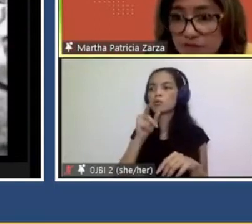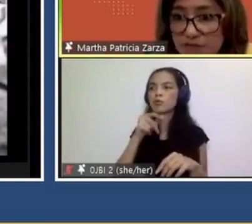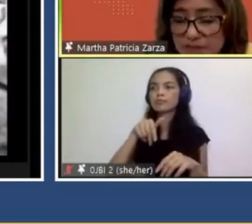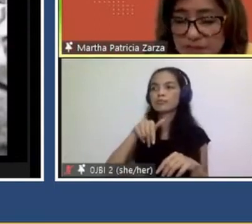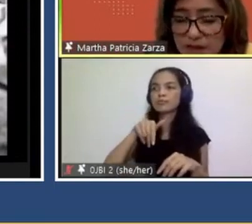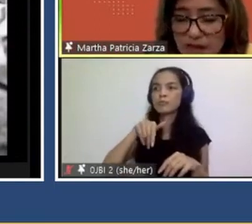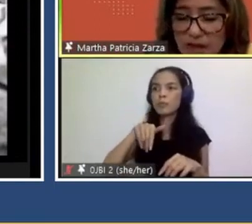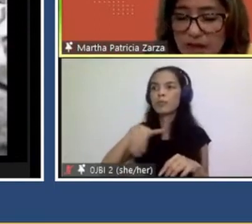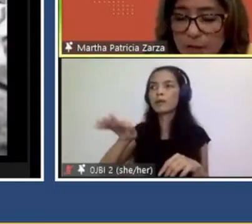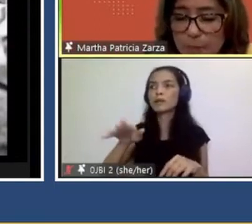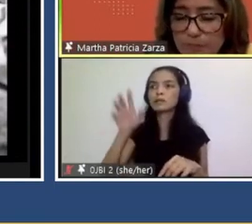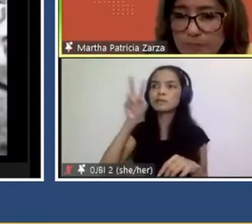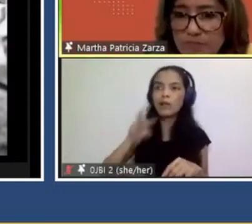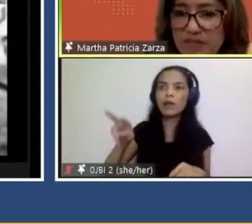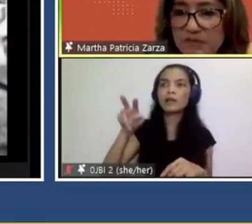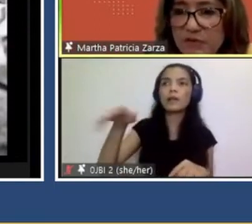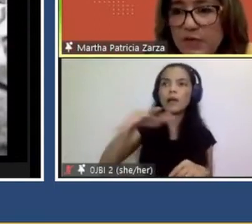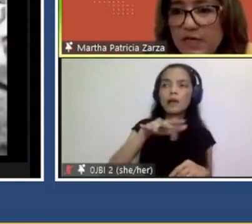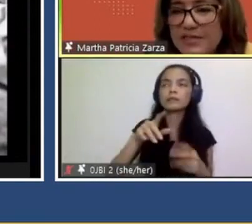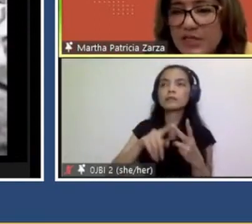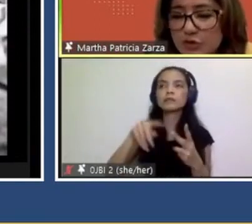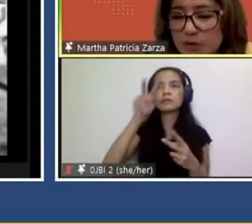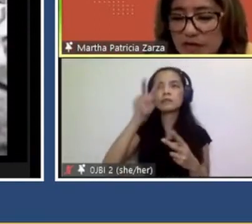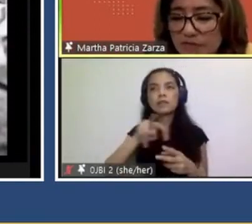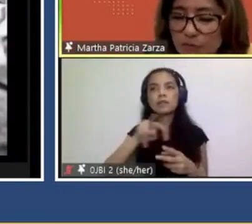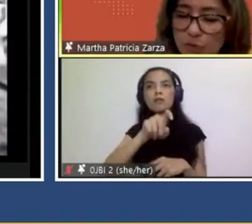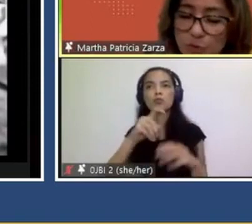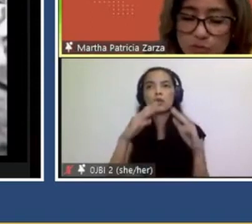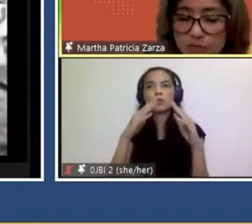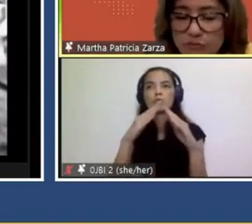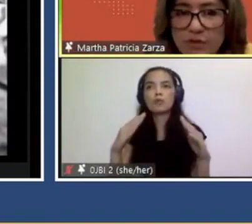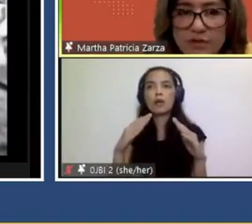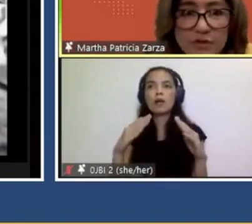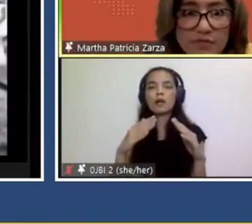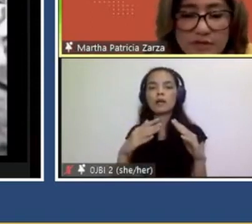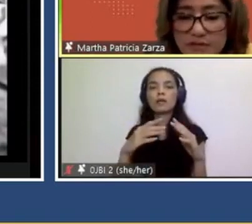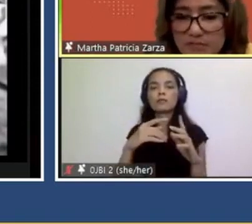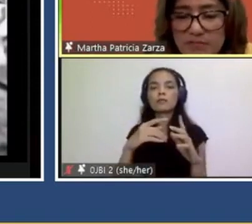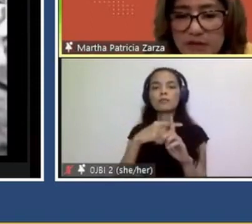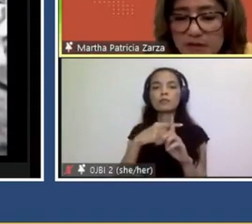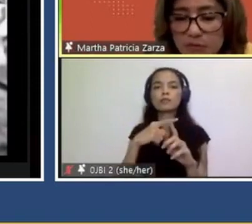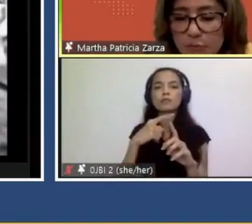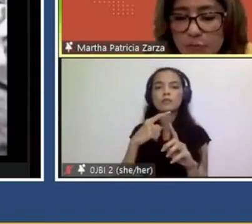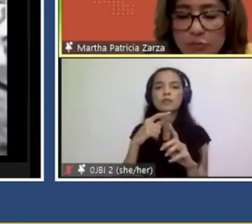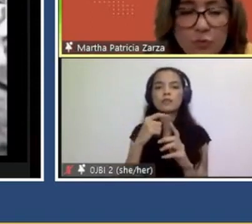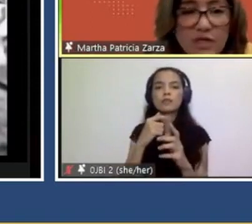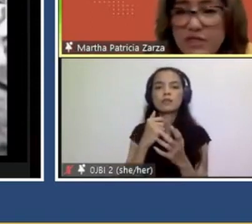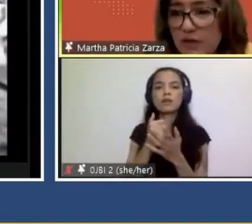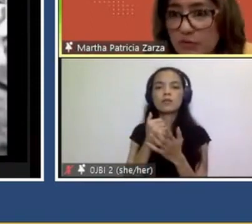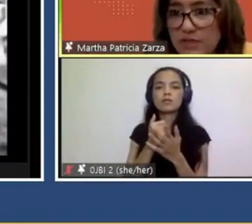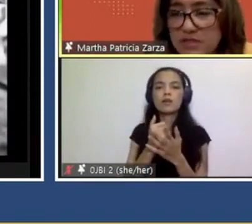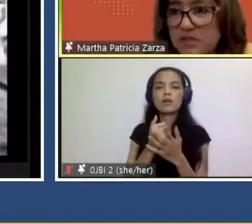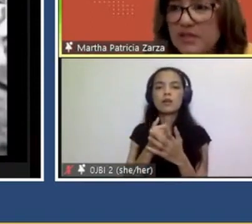everyday activities. Even in the weekends, they usually have to go to the rivers to